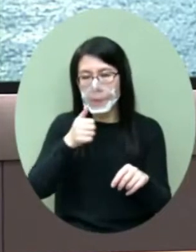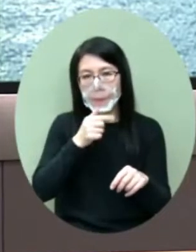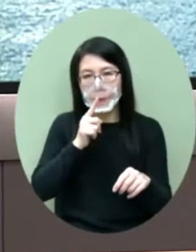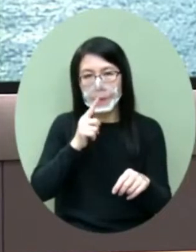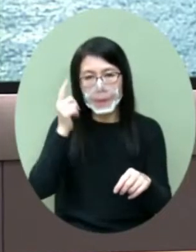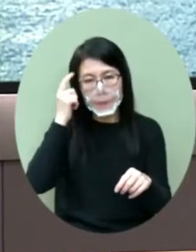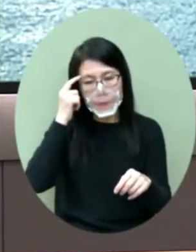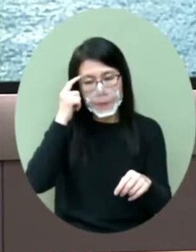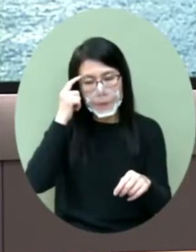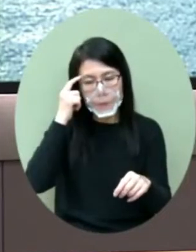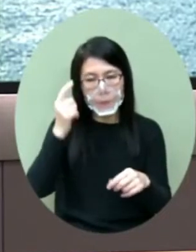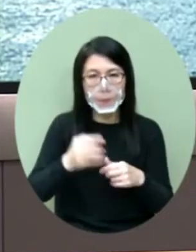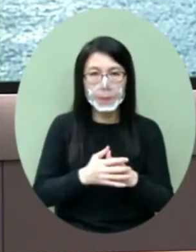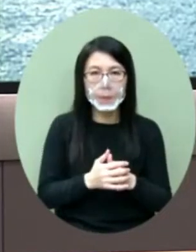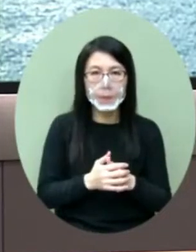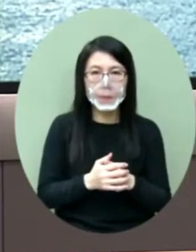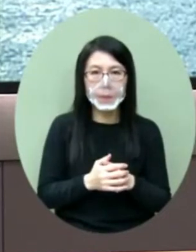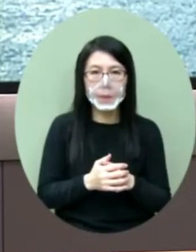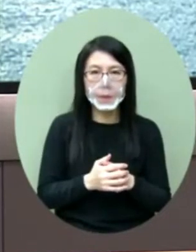permission of